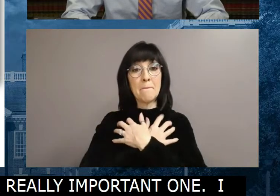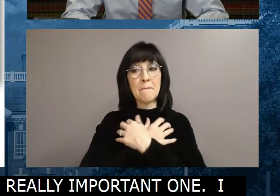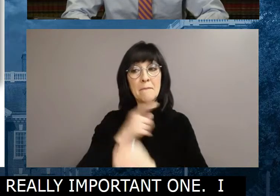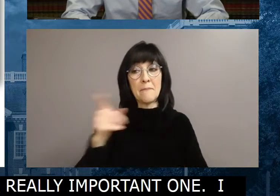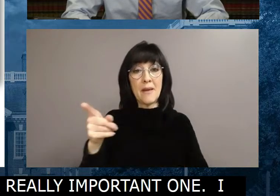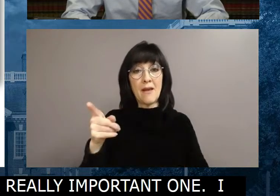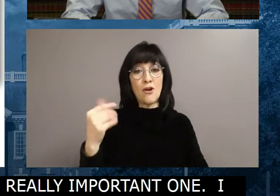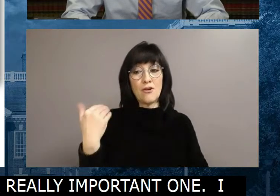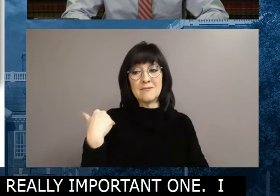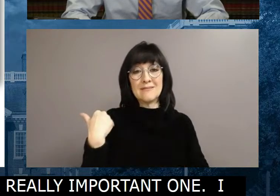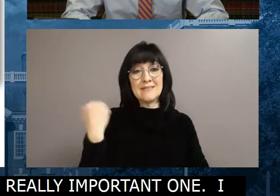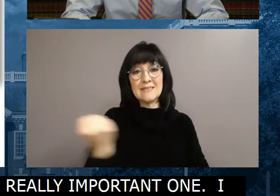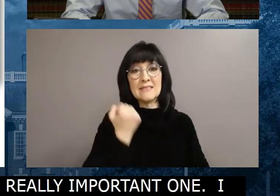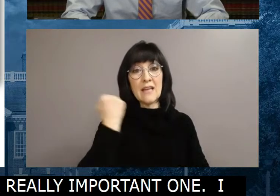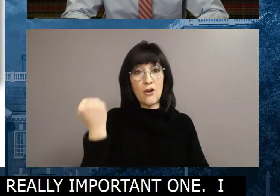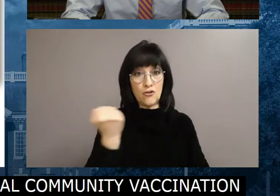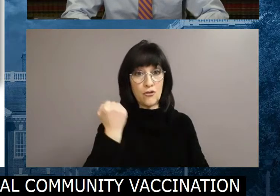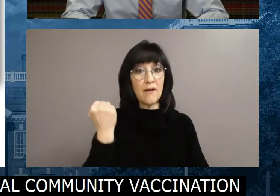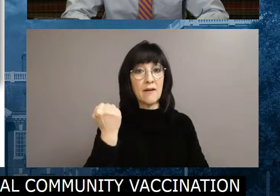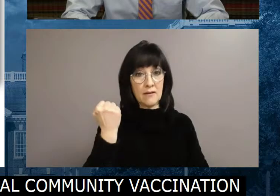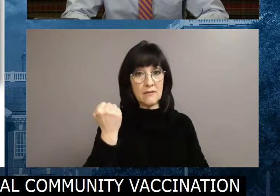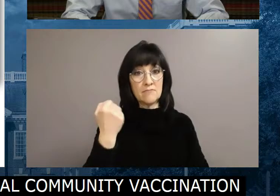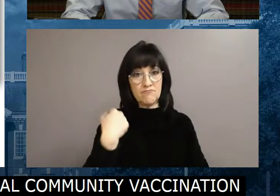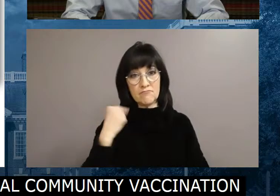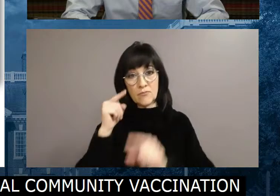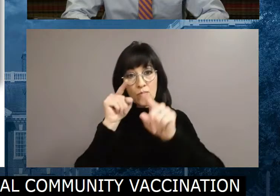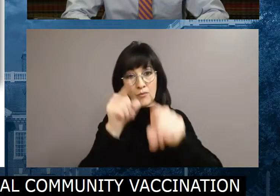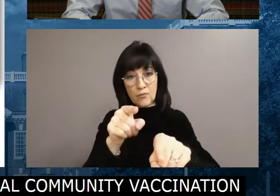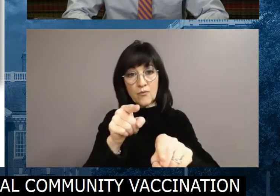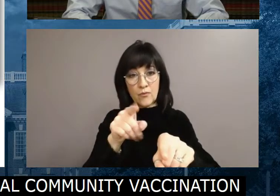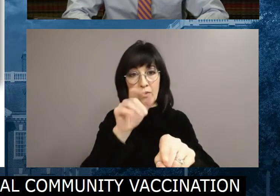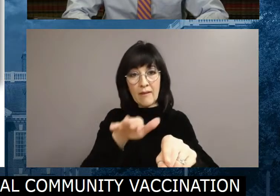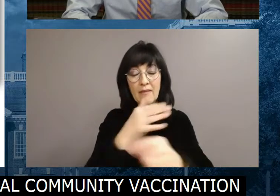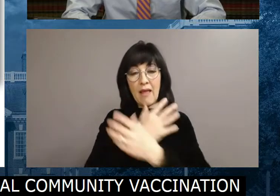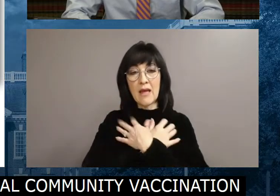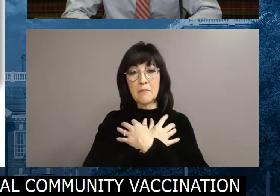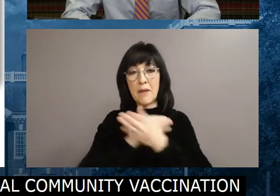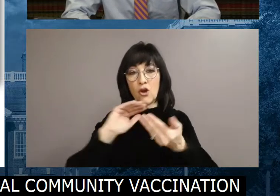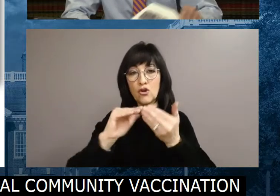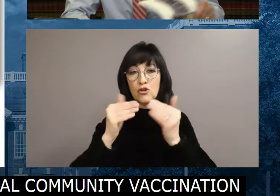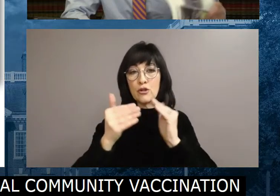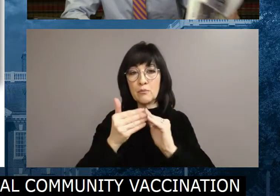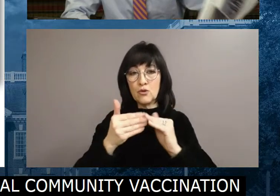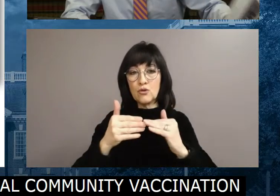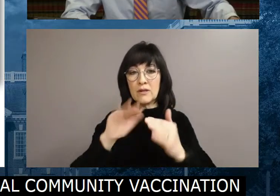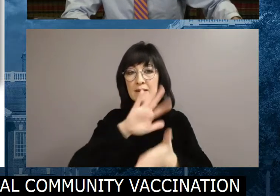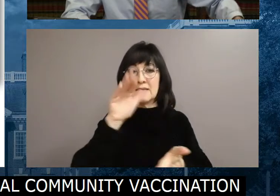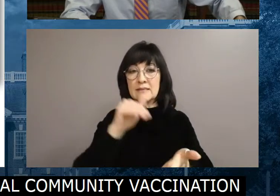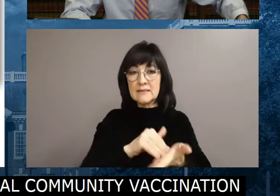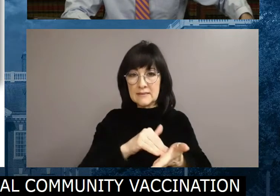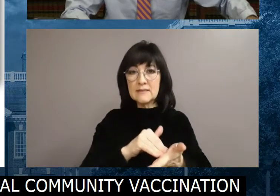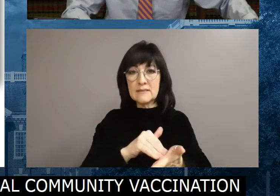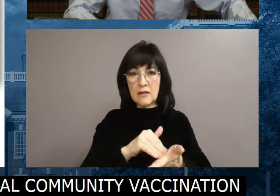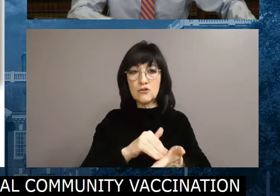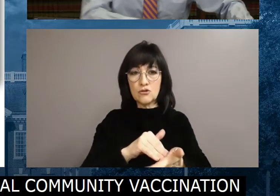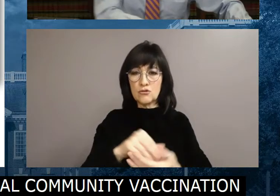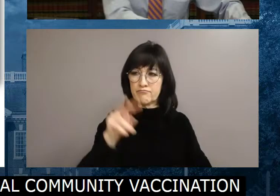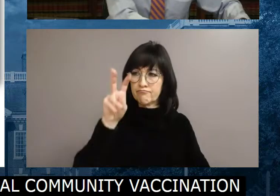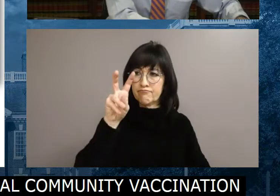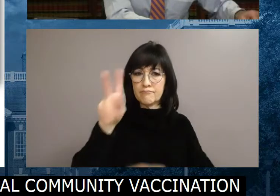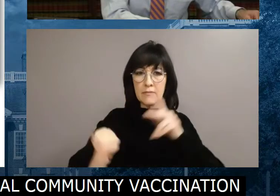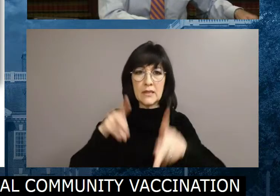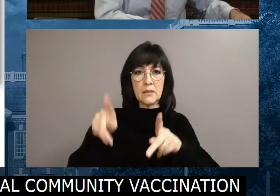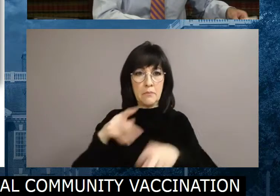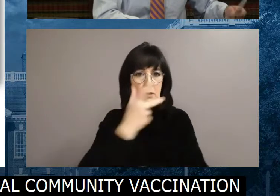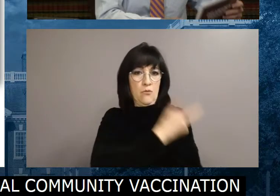hundred folks in that Bear area community that were able to get vaccinated at that